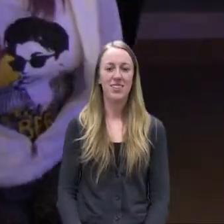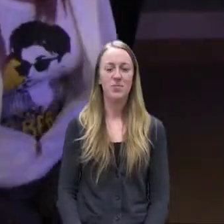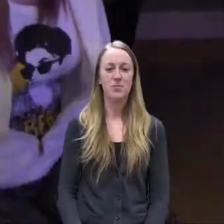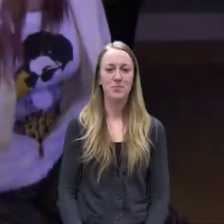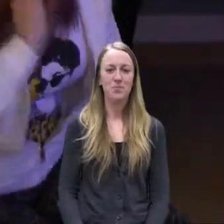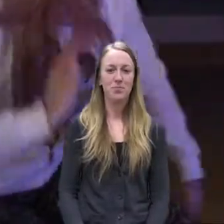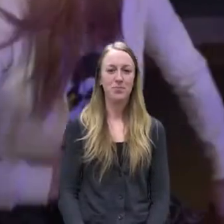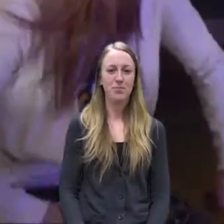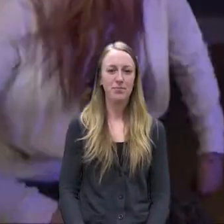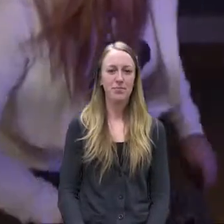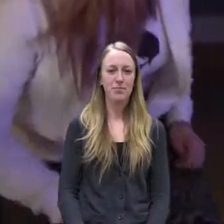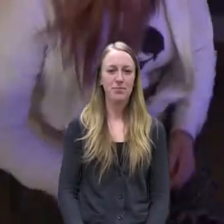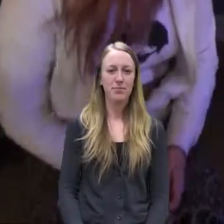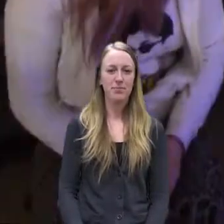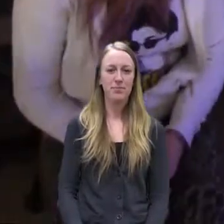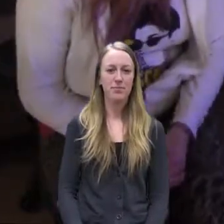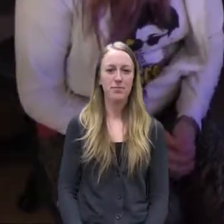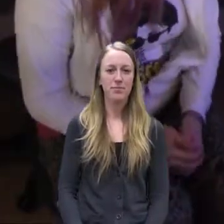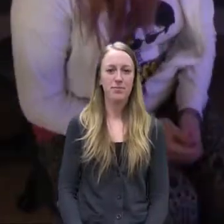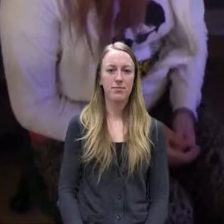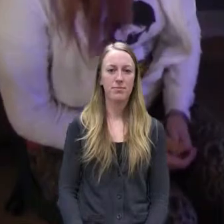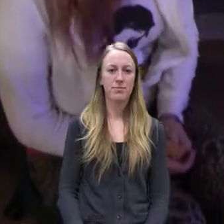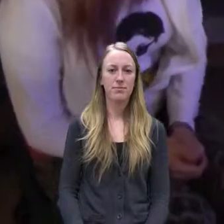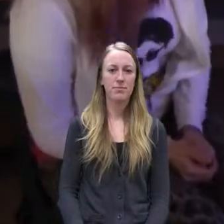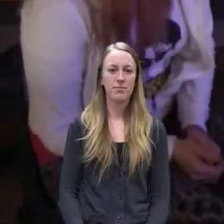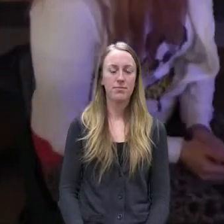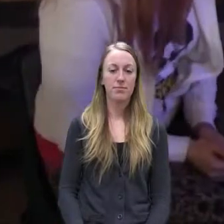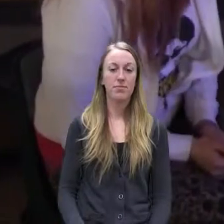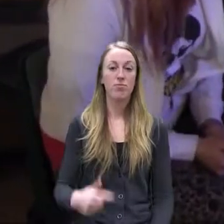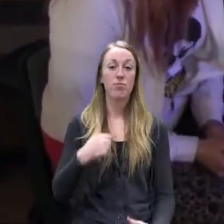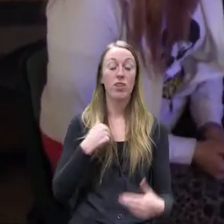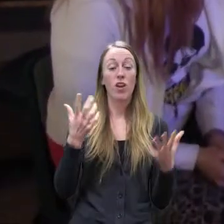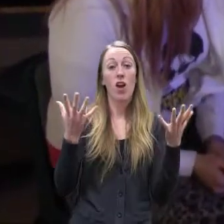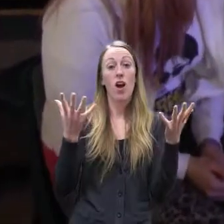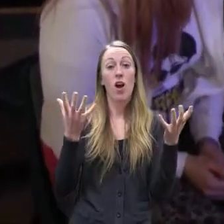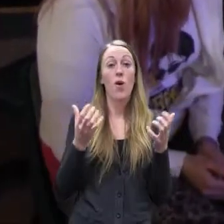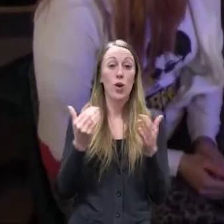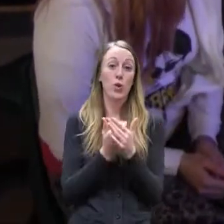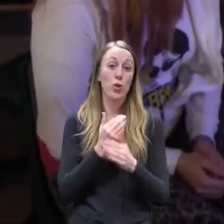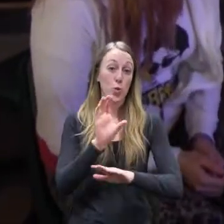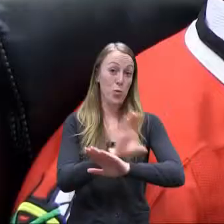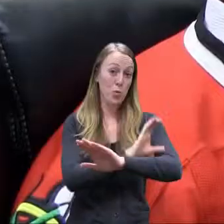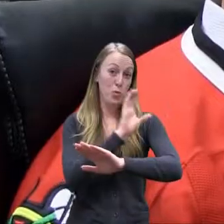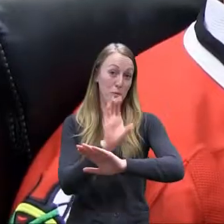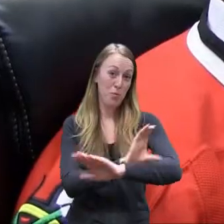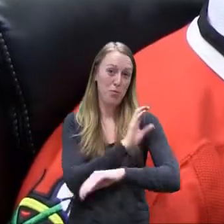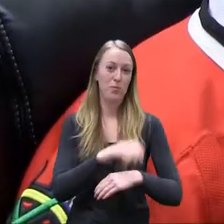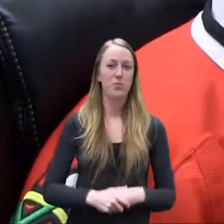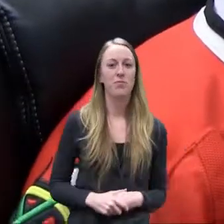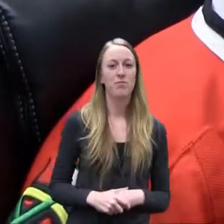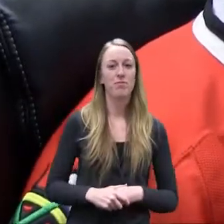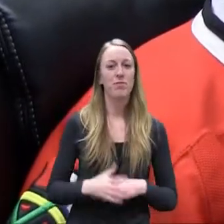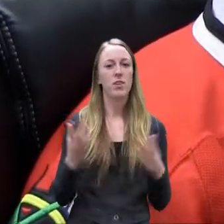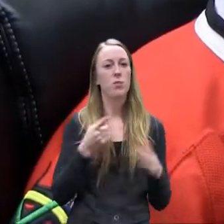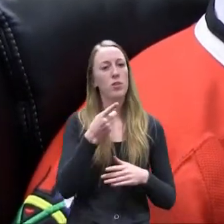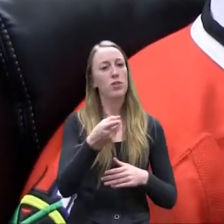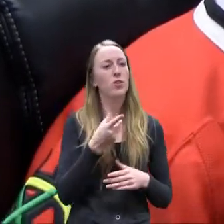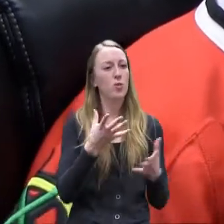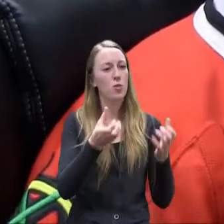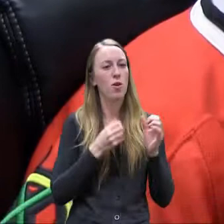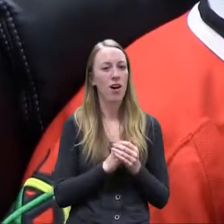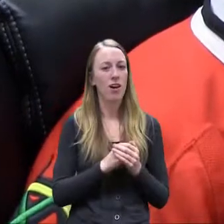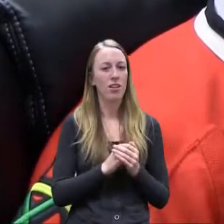That worked. Okay, so what do you want for Christmas? I would like a new computer. What would you like for Christmas besides a new